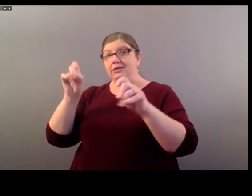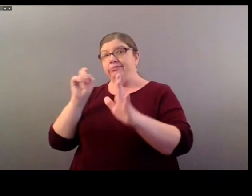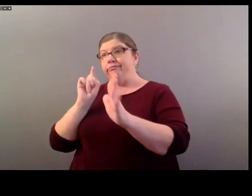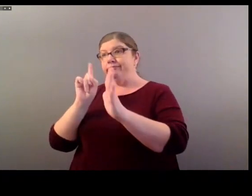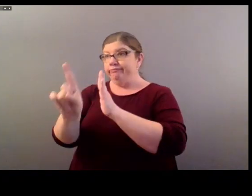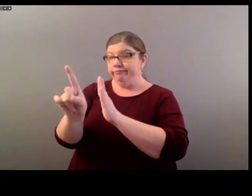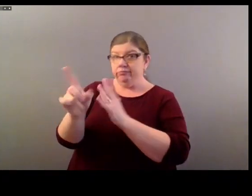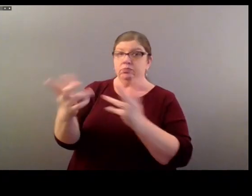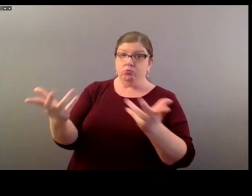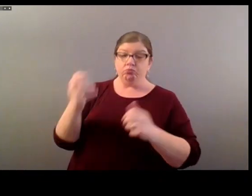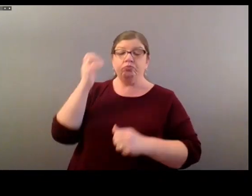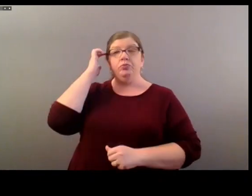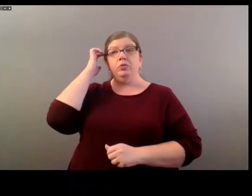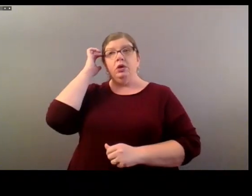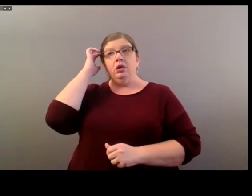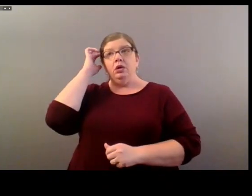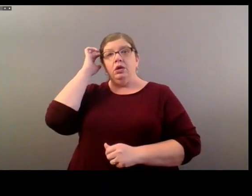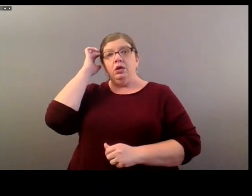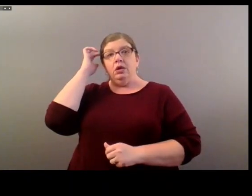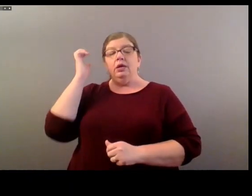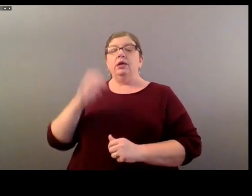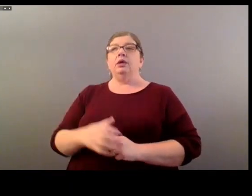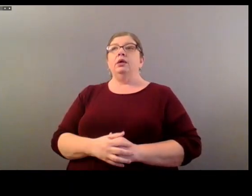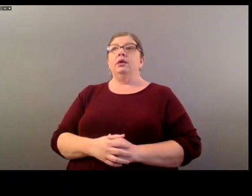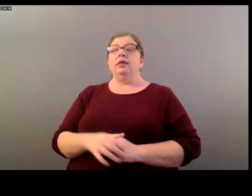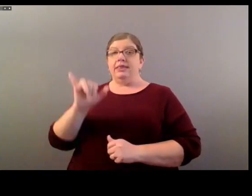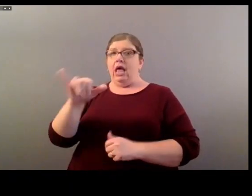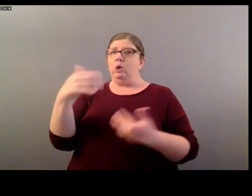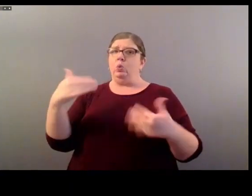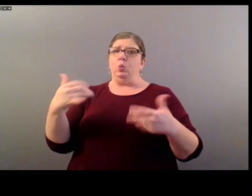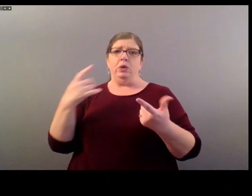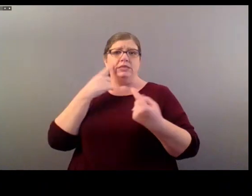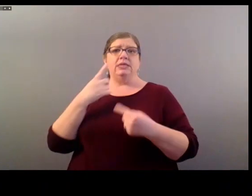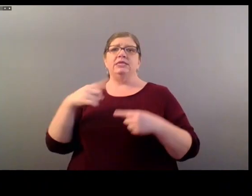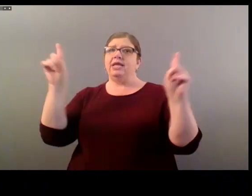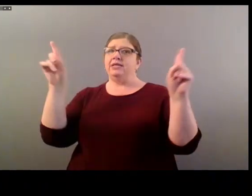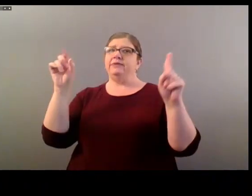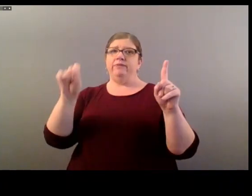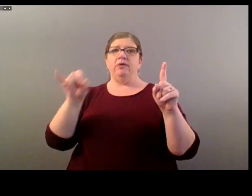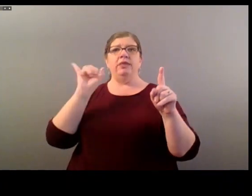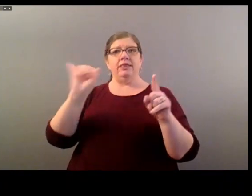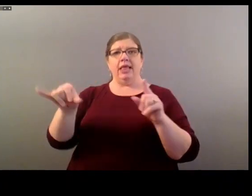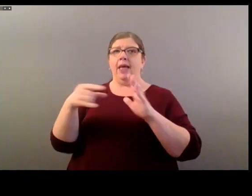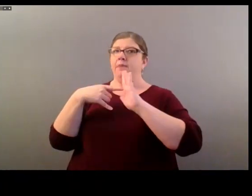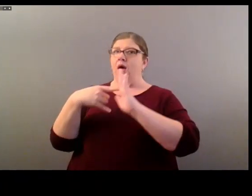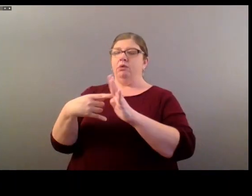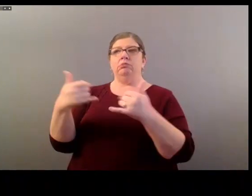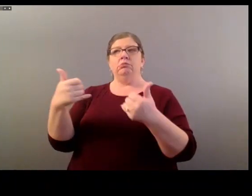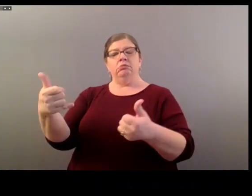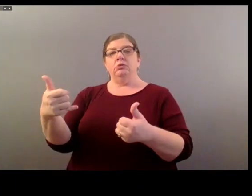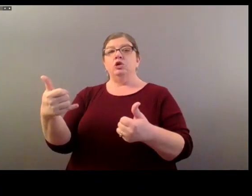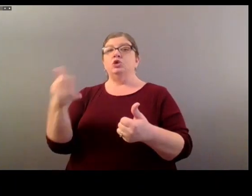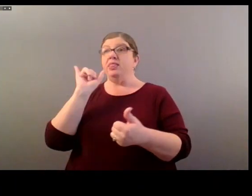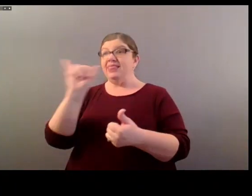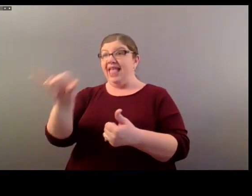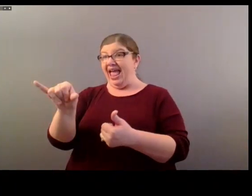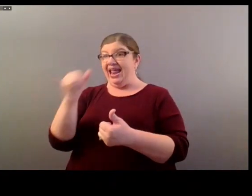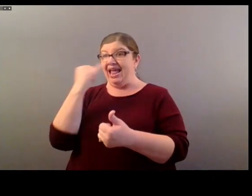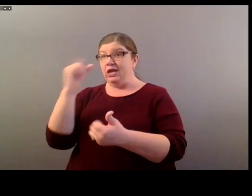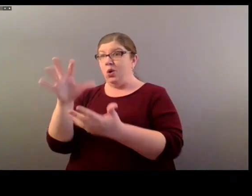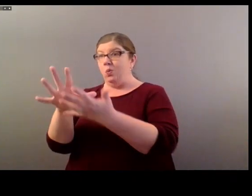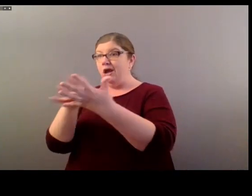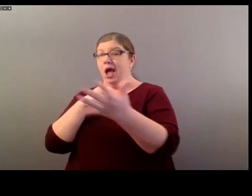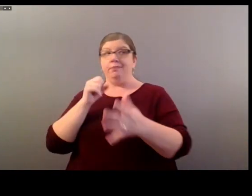opportunity. It has been very successful, that model, so we are duplicating that in Santa